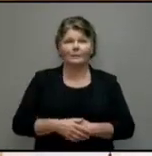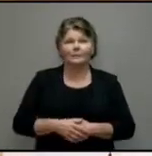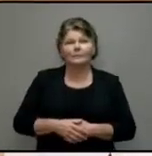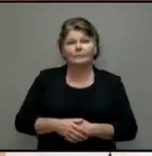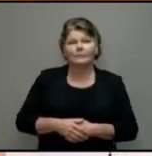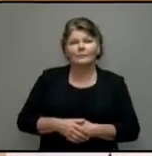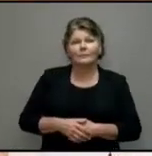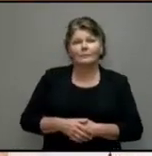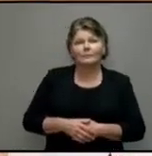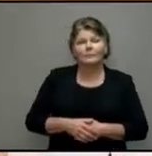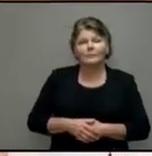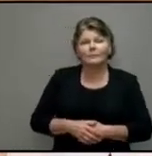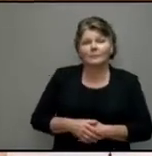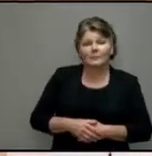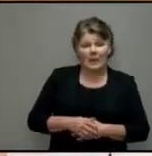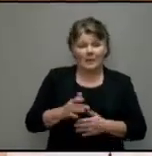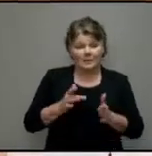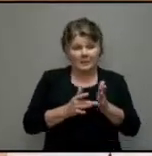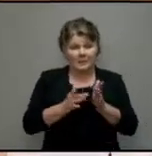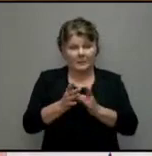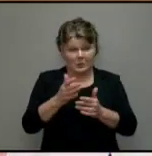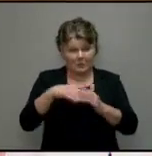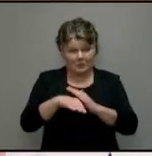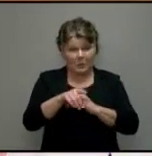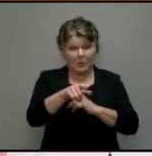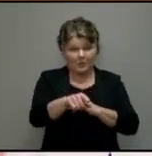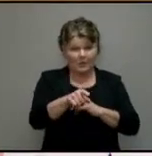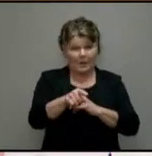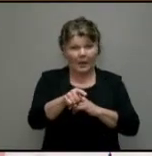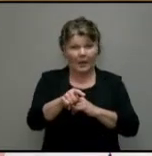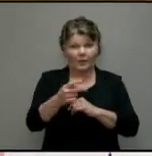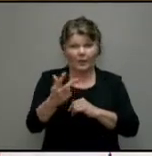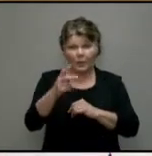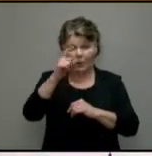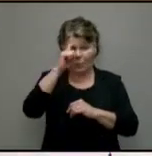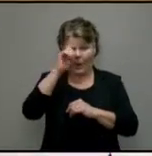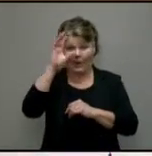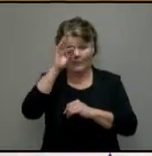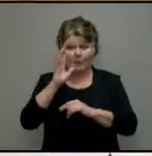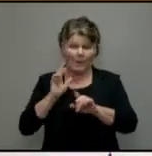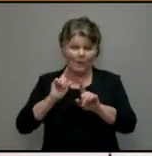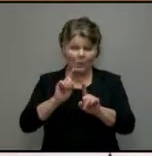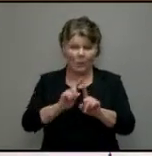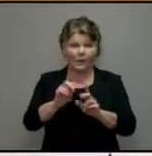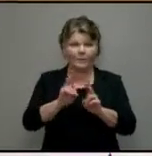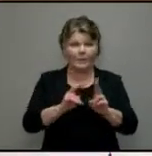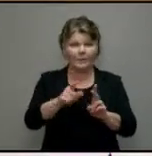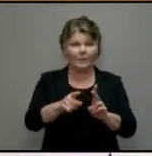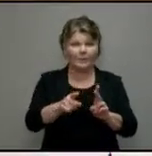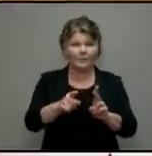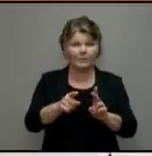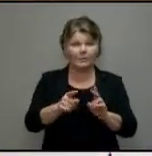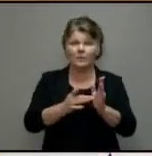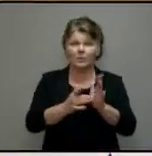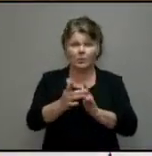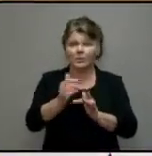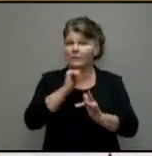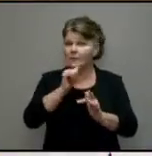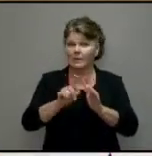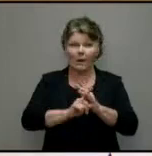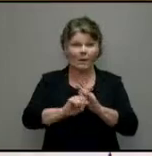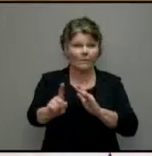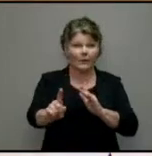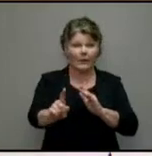after the Magi visited Jesus, Jesus didn't flee. He freely offered himself to be crucified for the death of